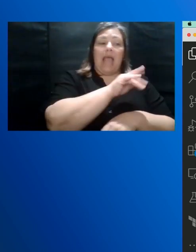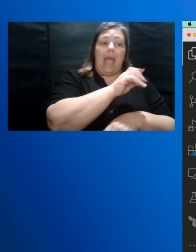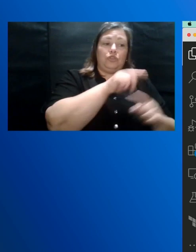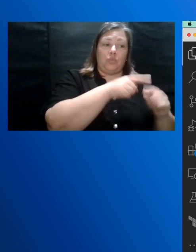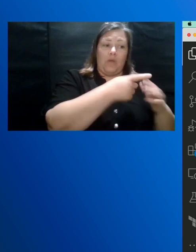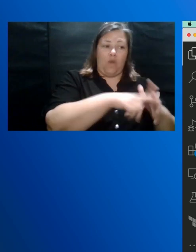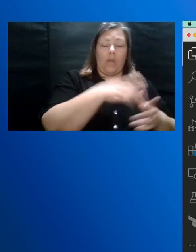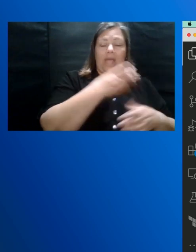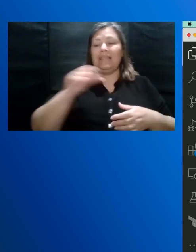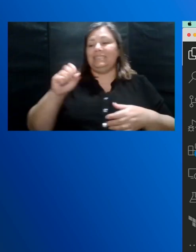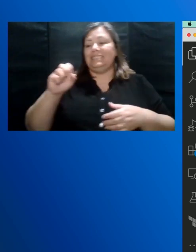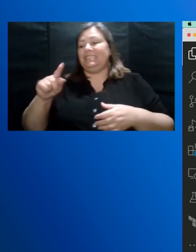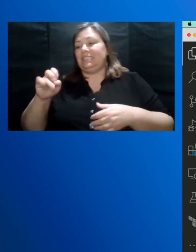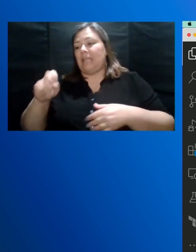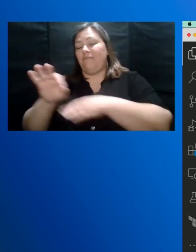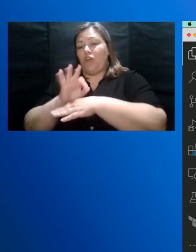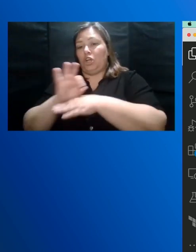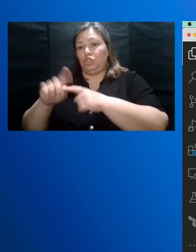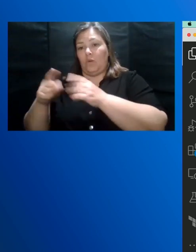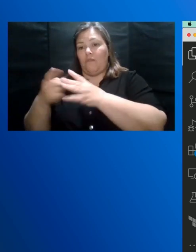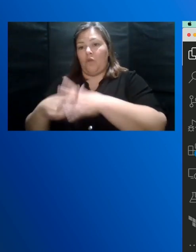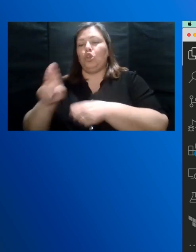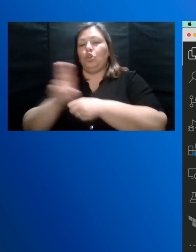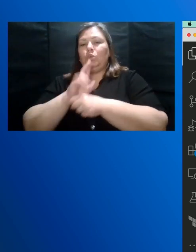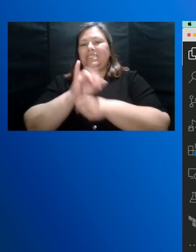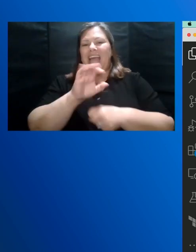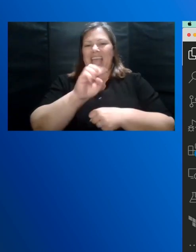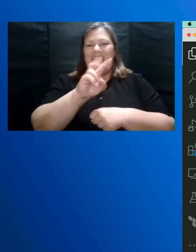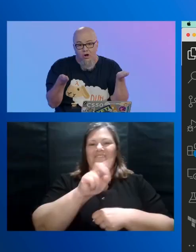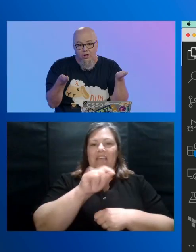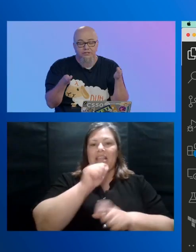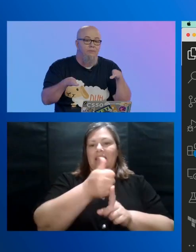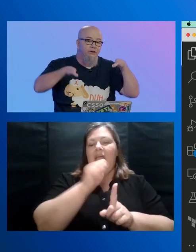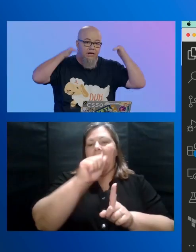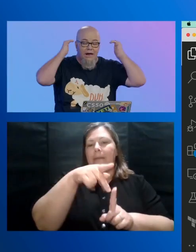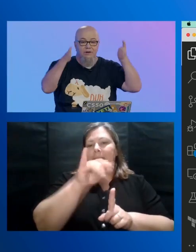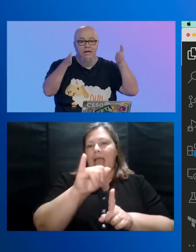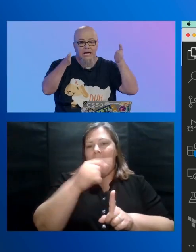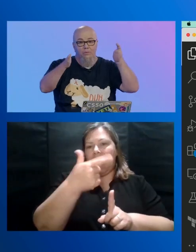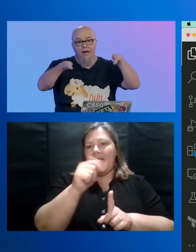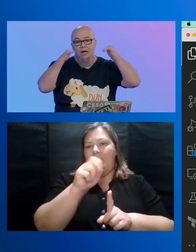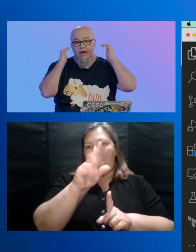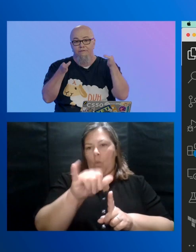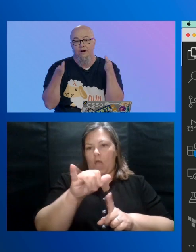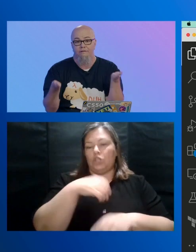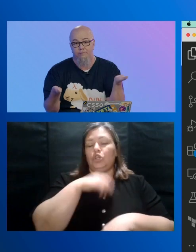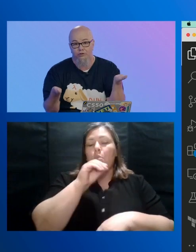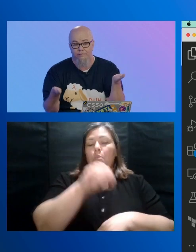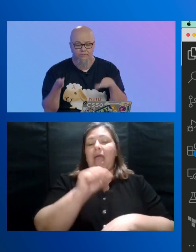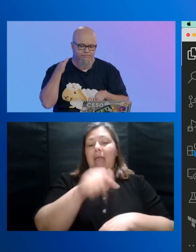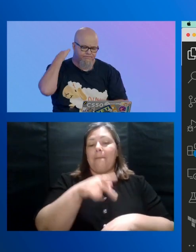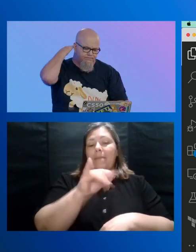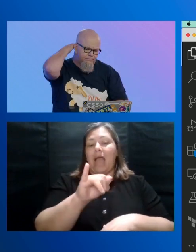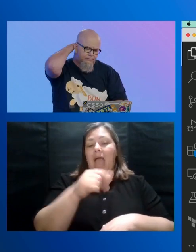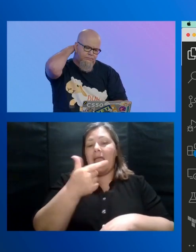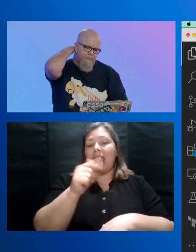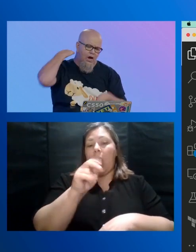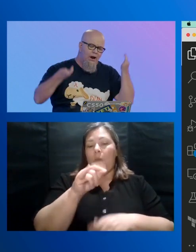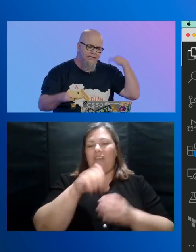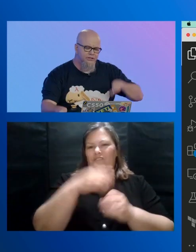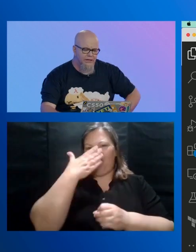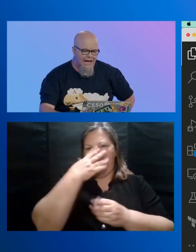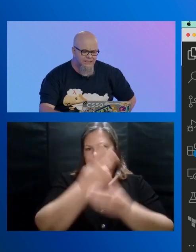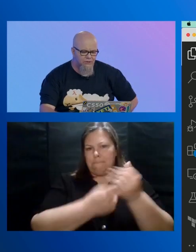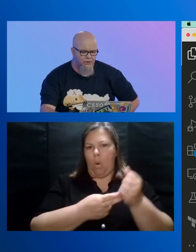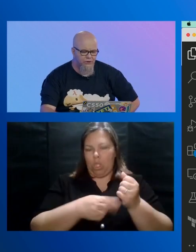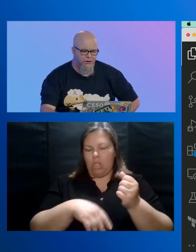be invoked, I'm using an event, and that event is an API gateway call. So I'm putting API gateway in front of both of them. All